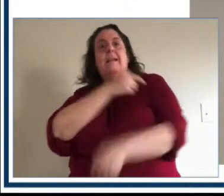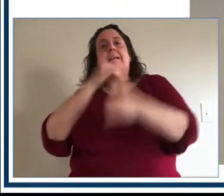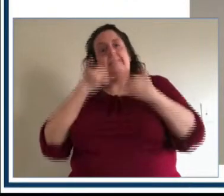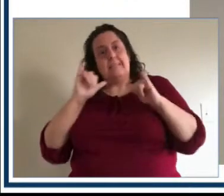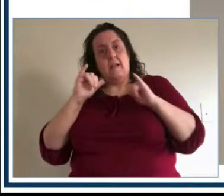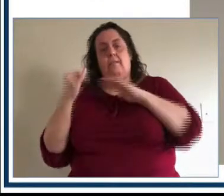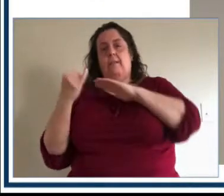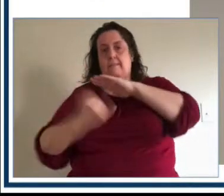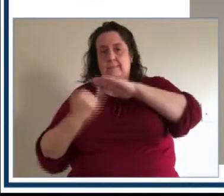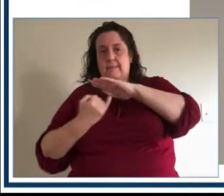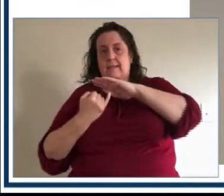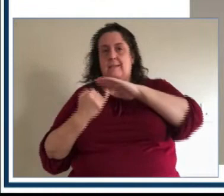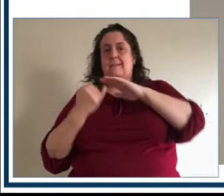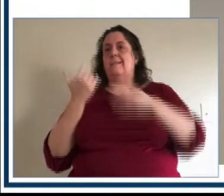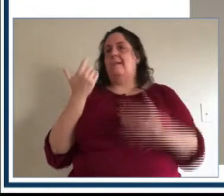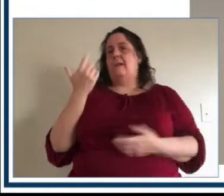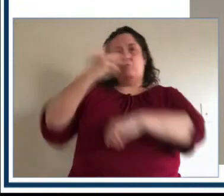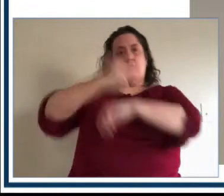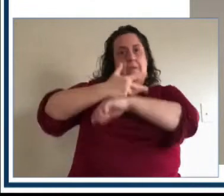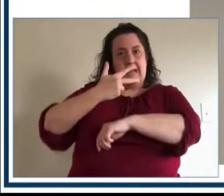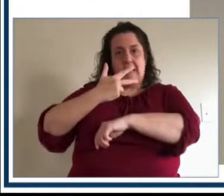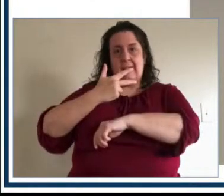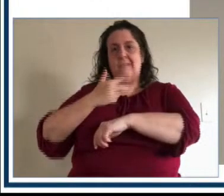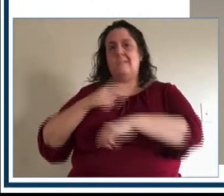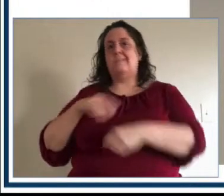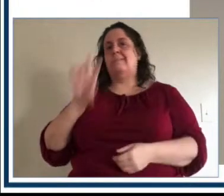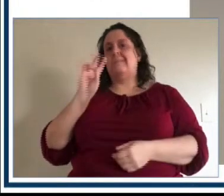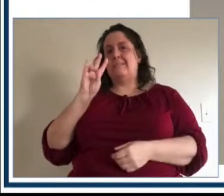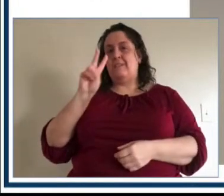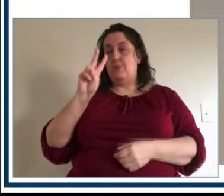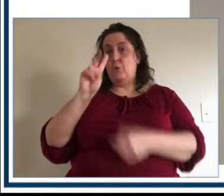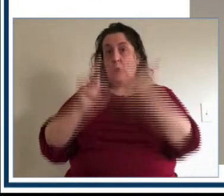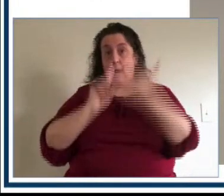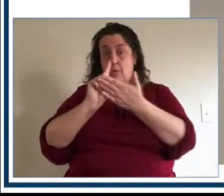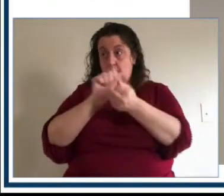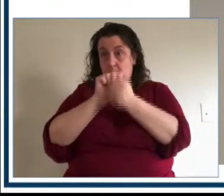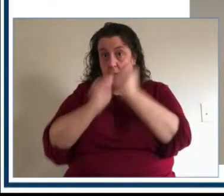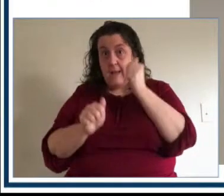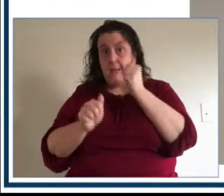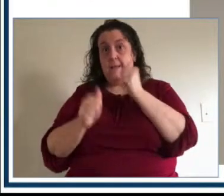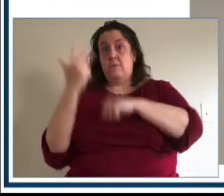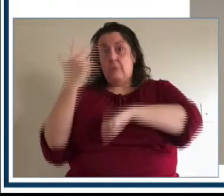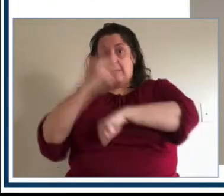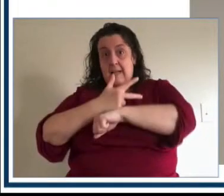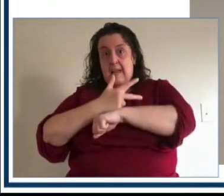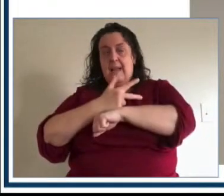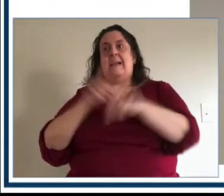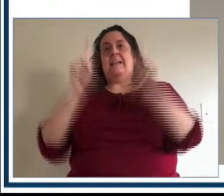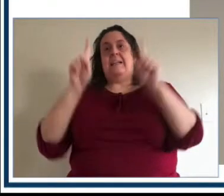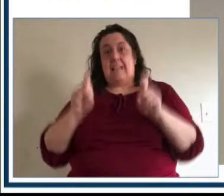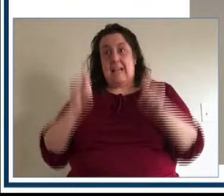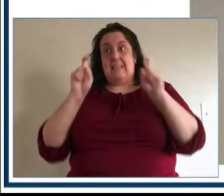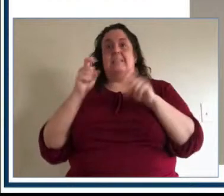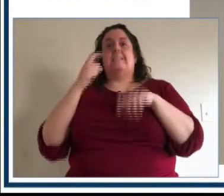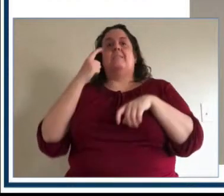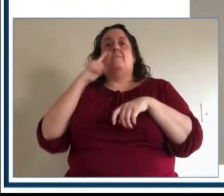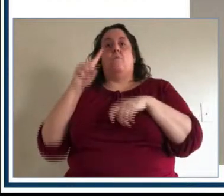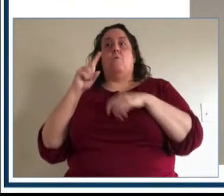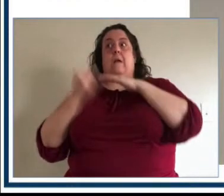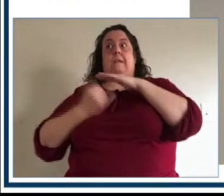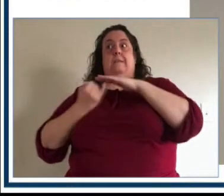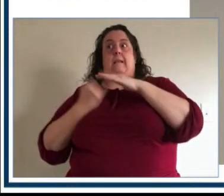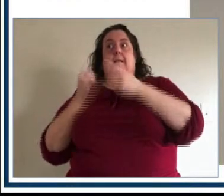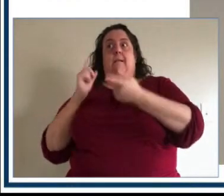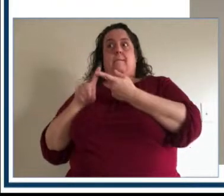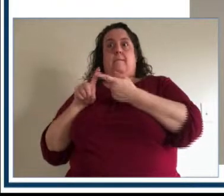least 3 days, 72 hours, take a test, and they have to stay isolated until they get that negative test. Everybody needs